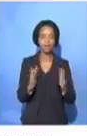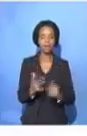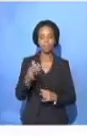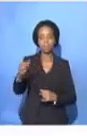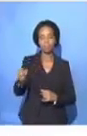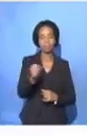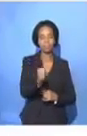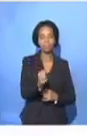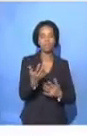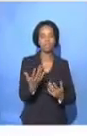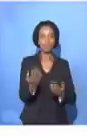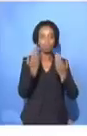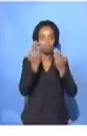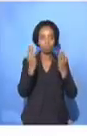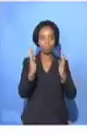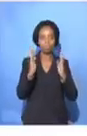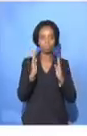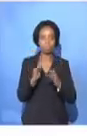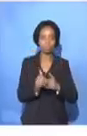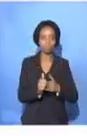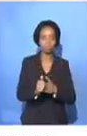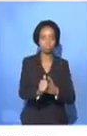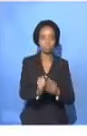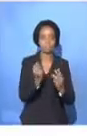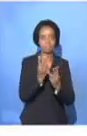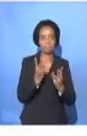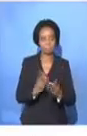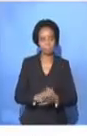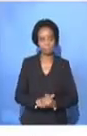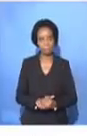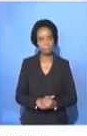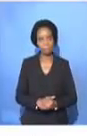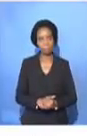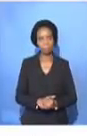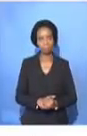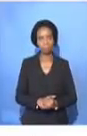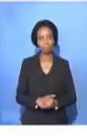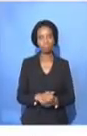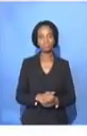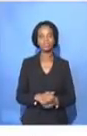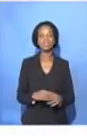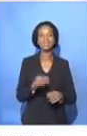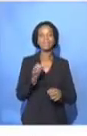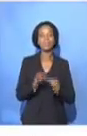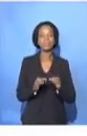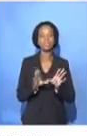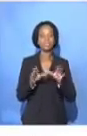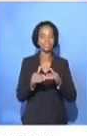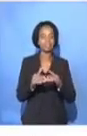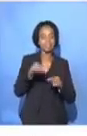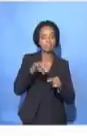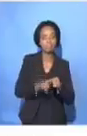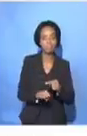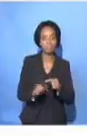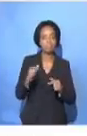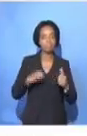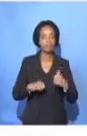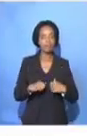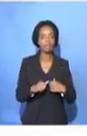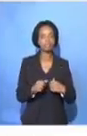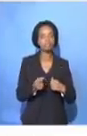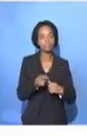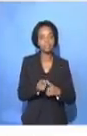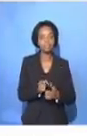staff. The Political Party Funding Act, which came into force on the 1st